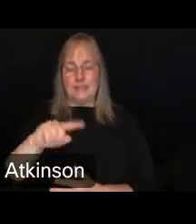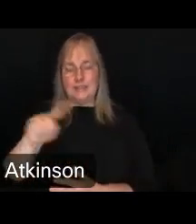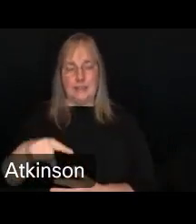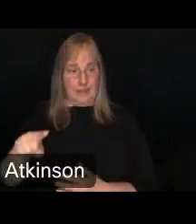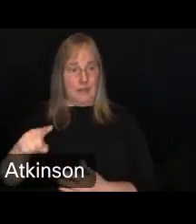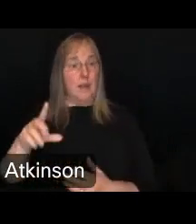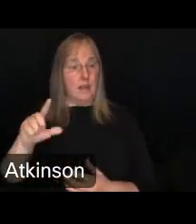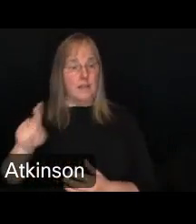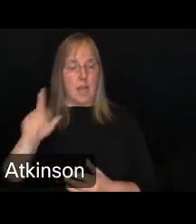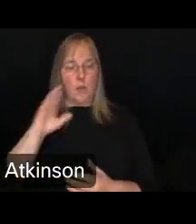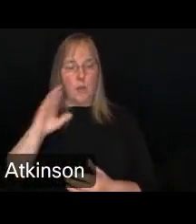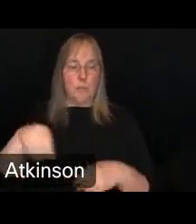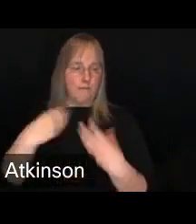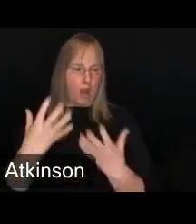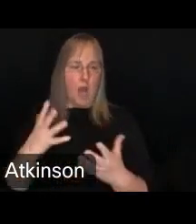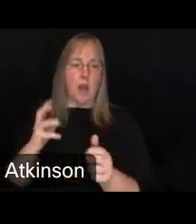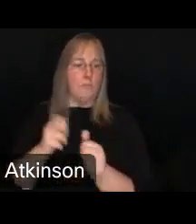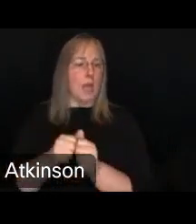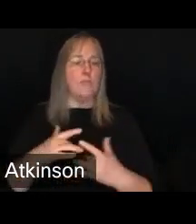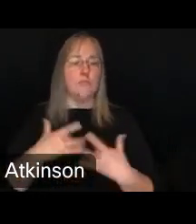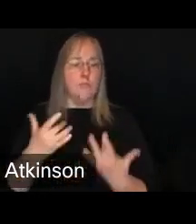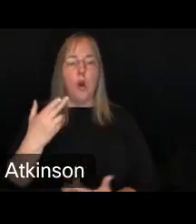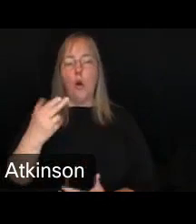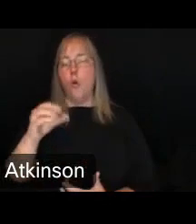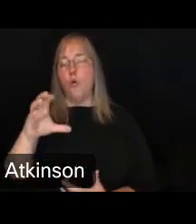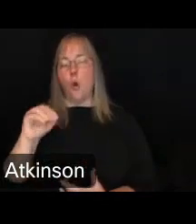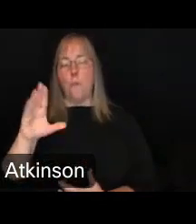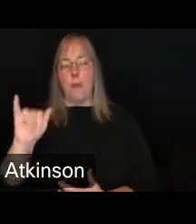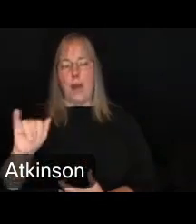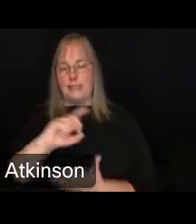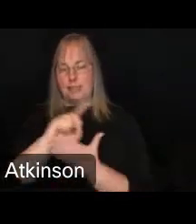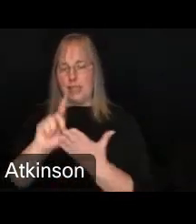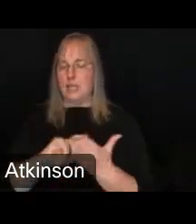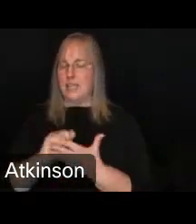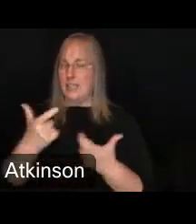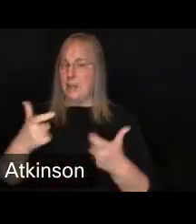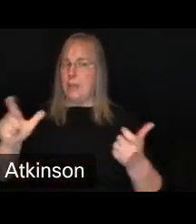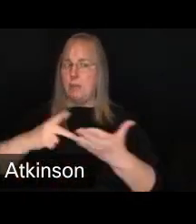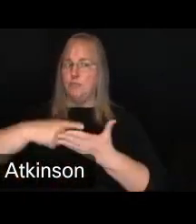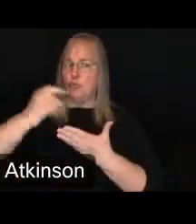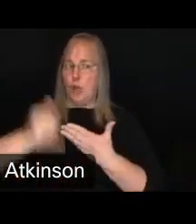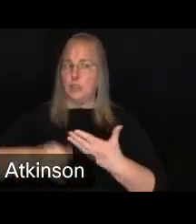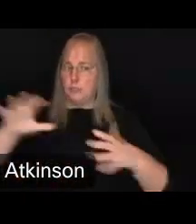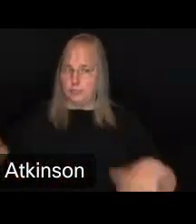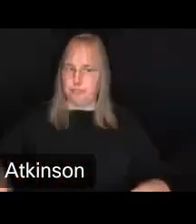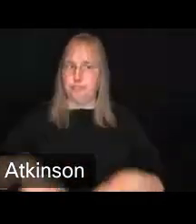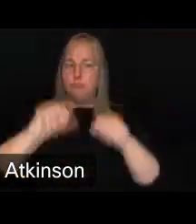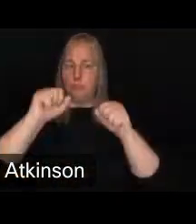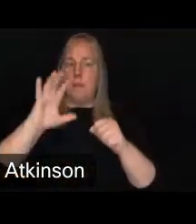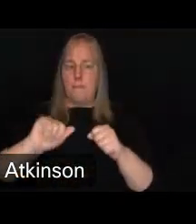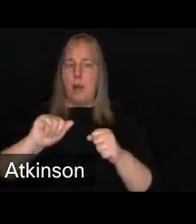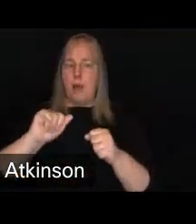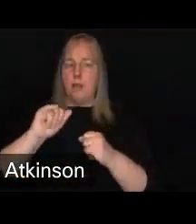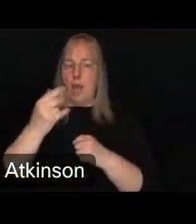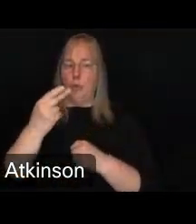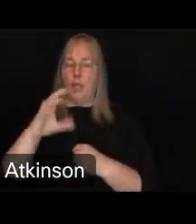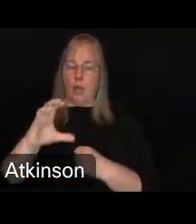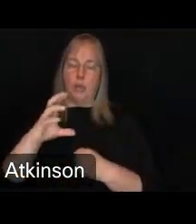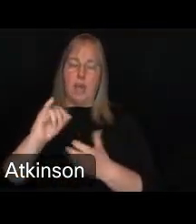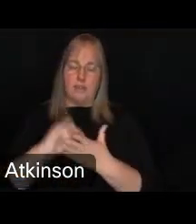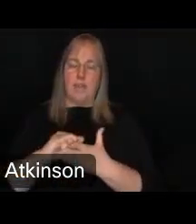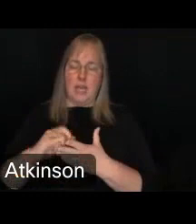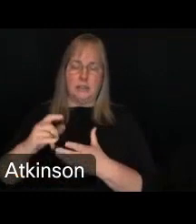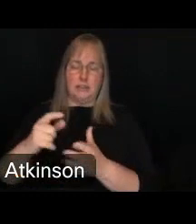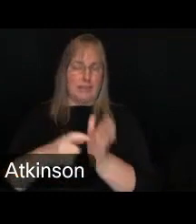by Design, which is a very big undertaking by the county that has went through many years and recently get approved by the